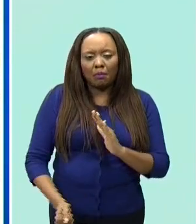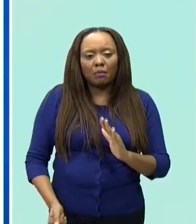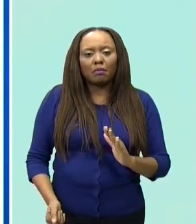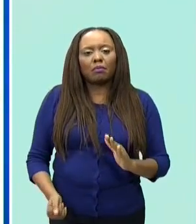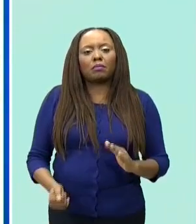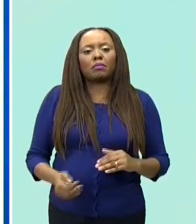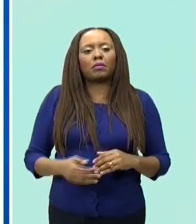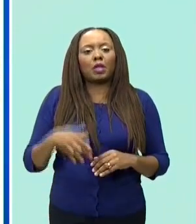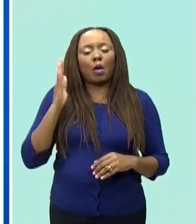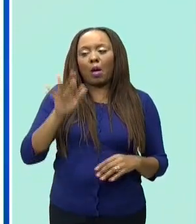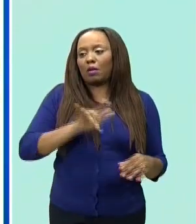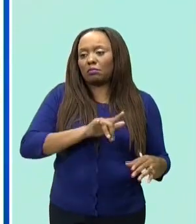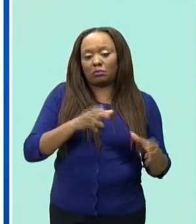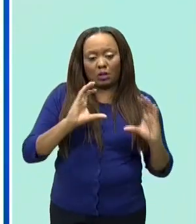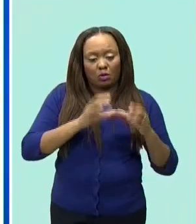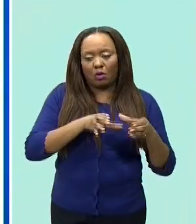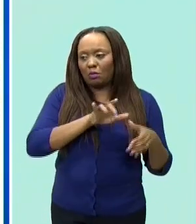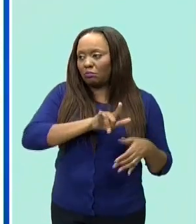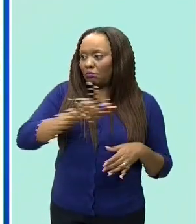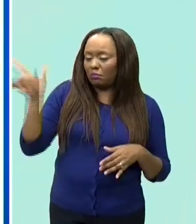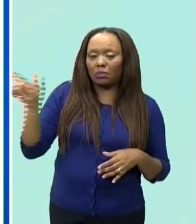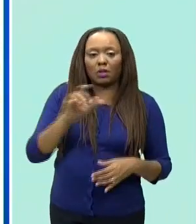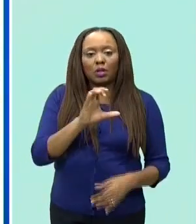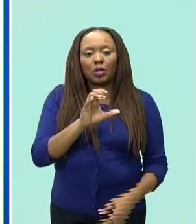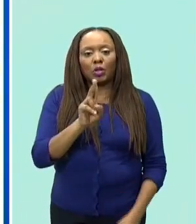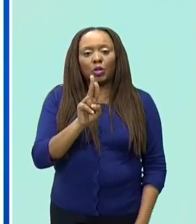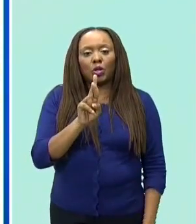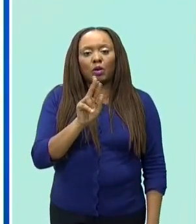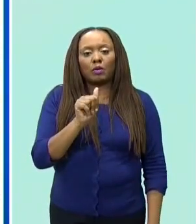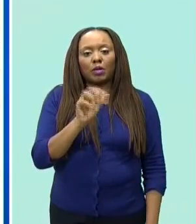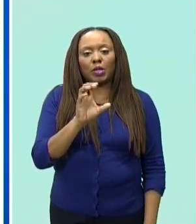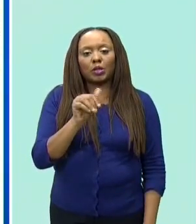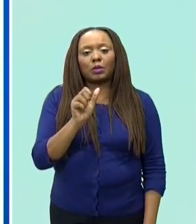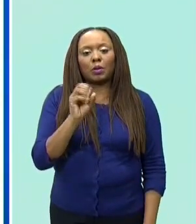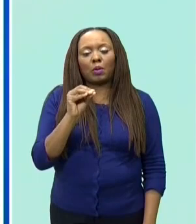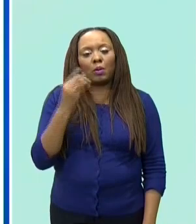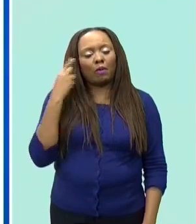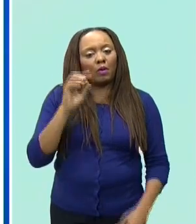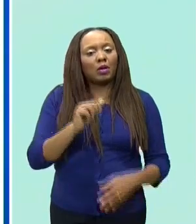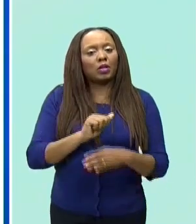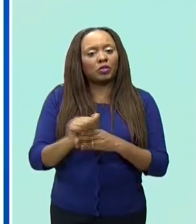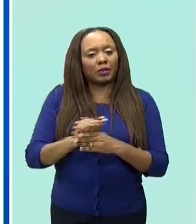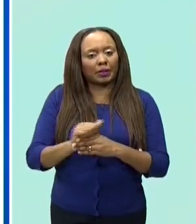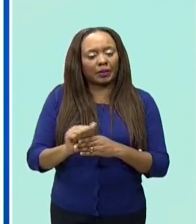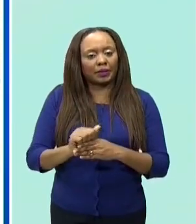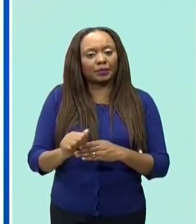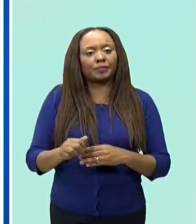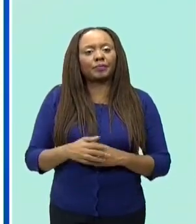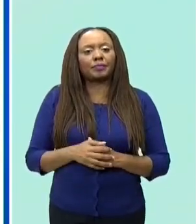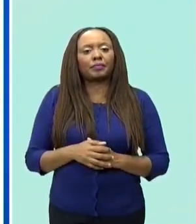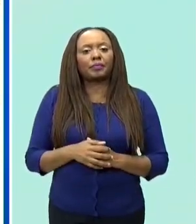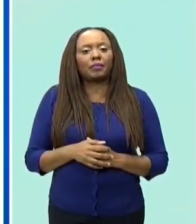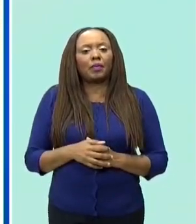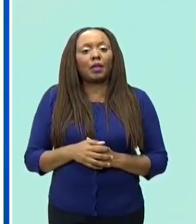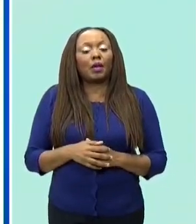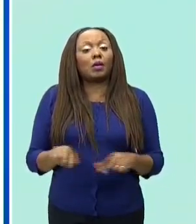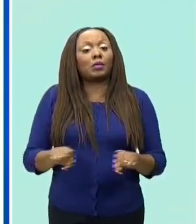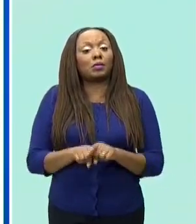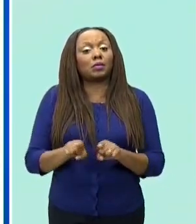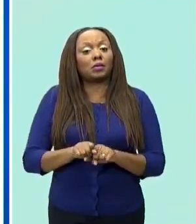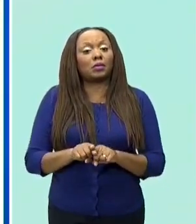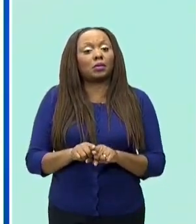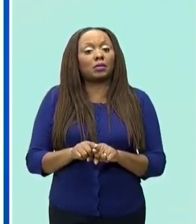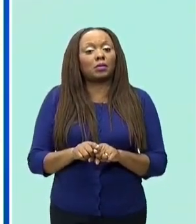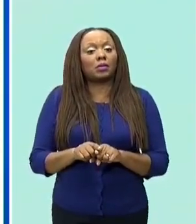them to Curacao and Aruba and Bonaire to be trained further. Now, Mr. van der Wood adds that the project is currently at about 30